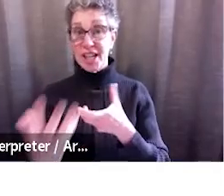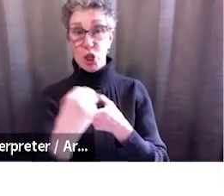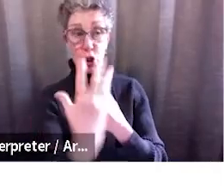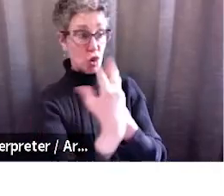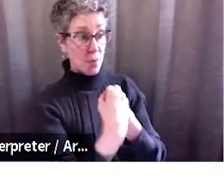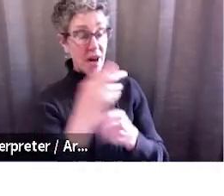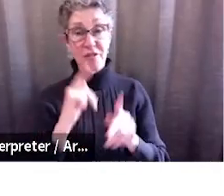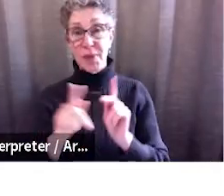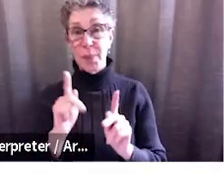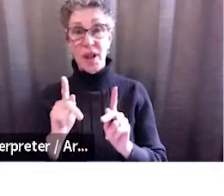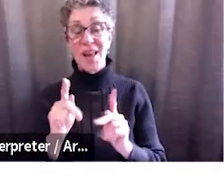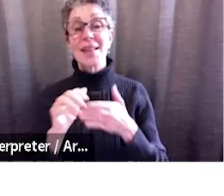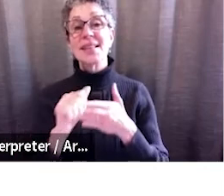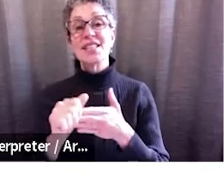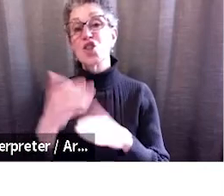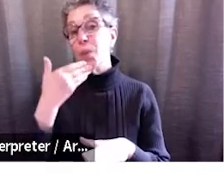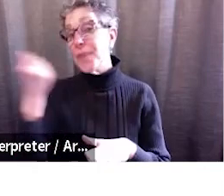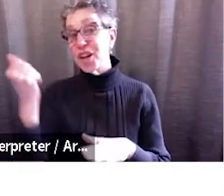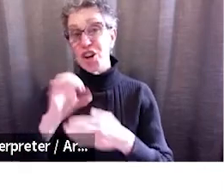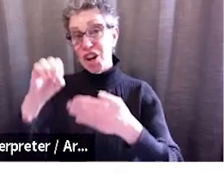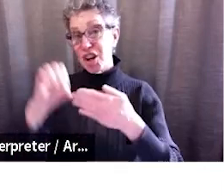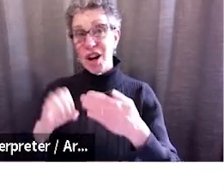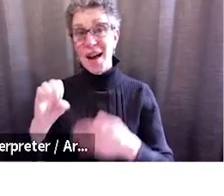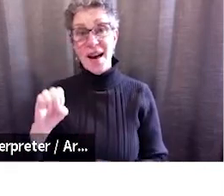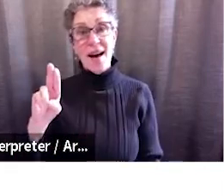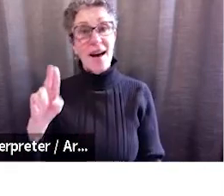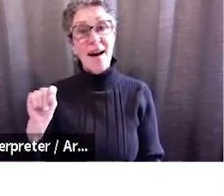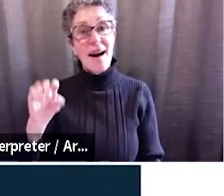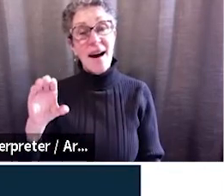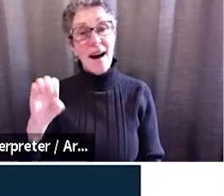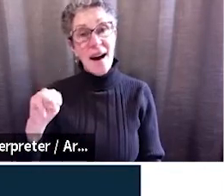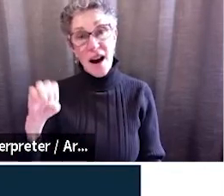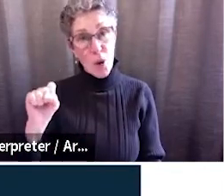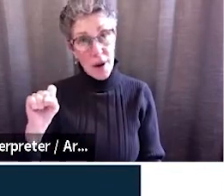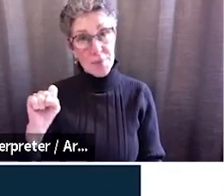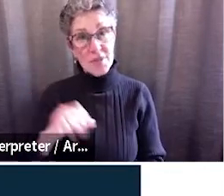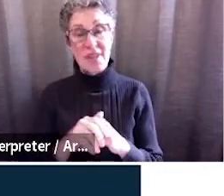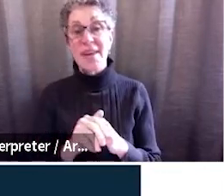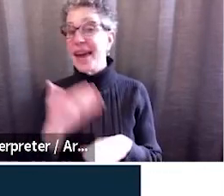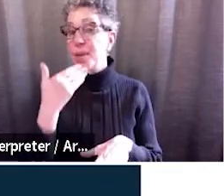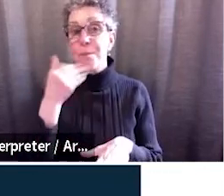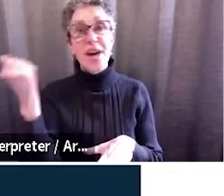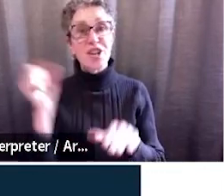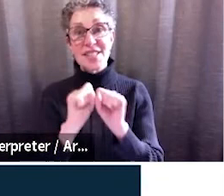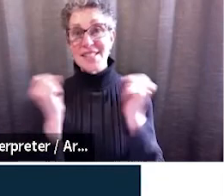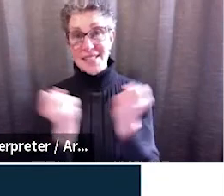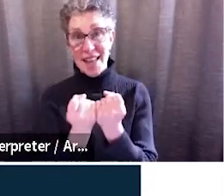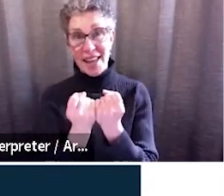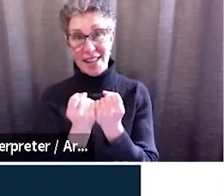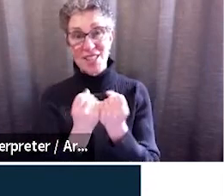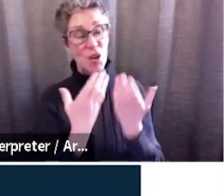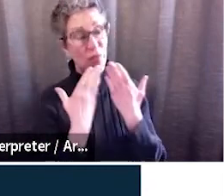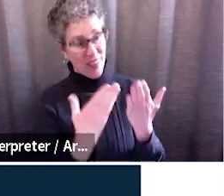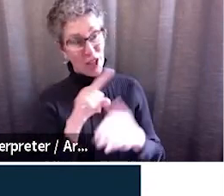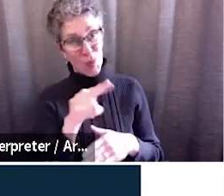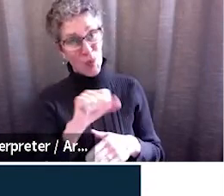We'll stop that. Sorry. Yeah. No worries. So more inclusion leads to a better society. Well said, Zach. We